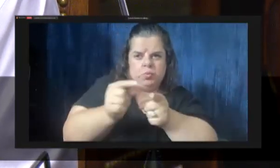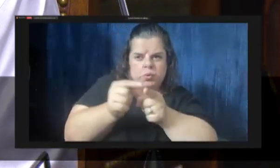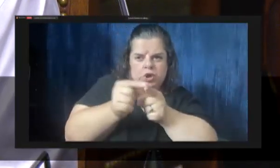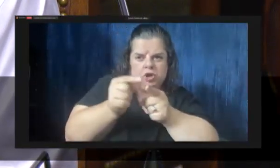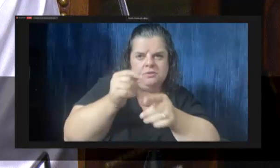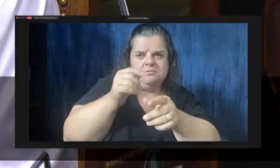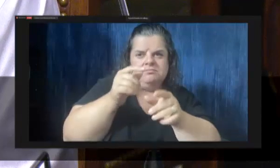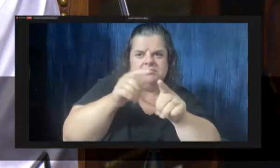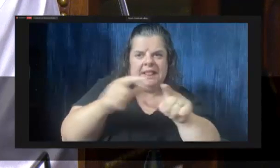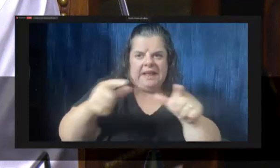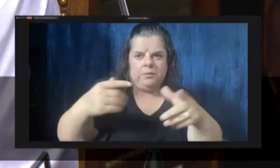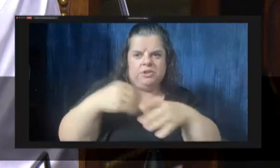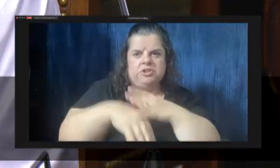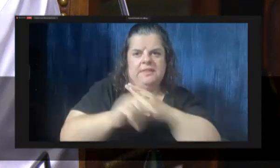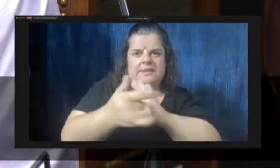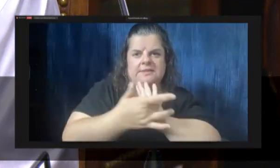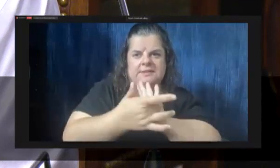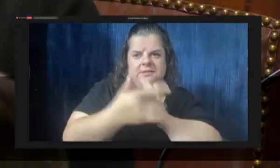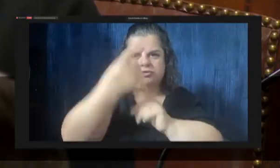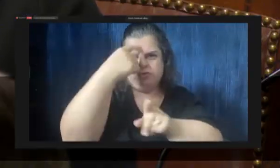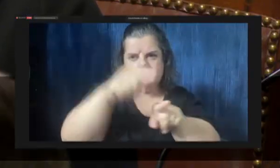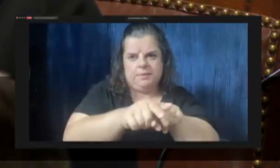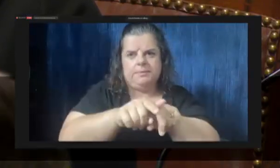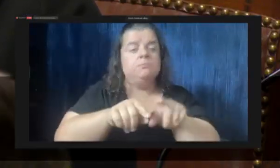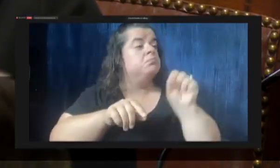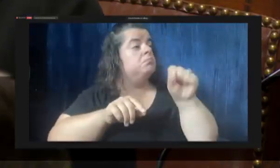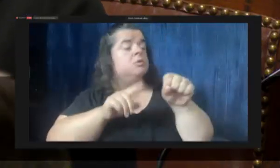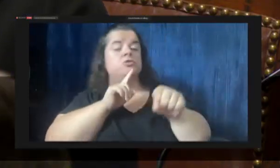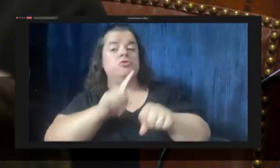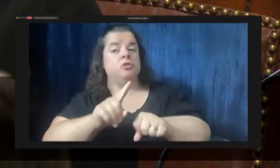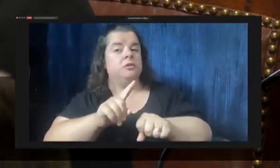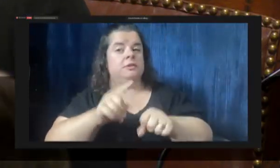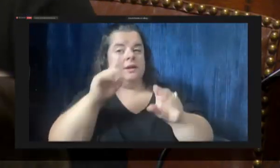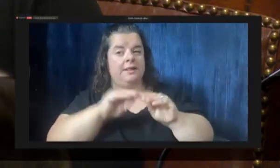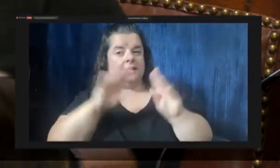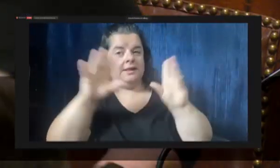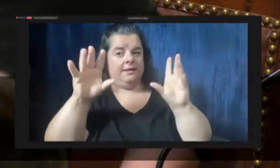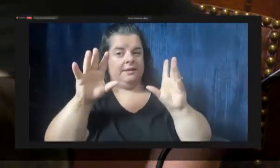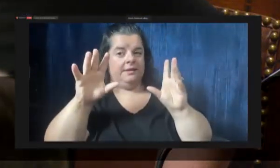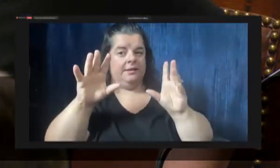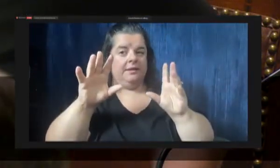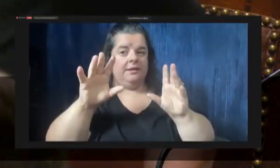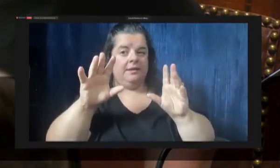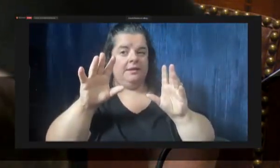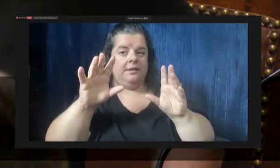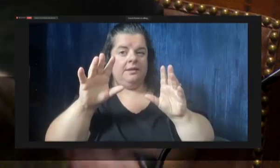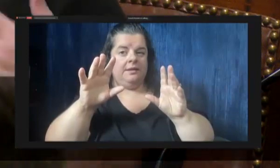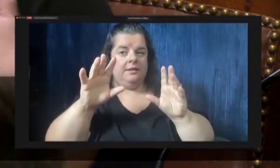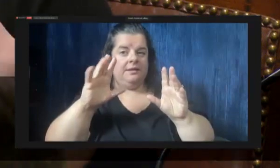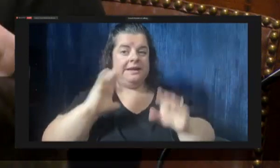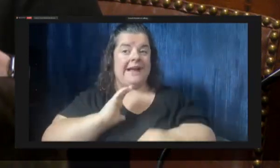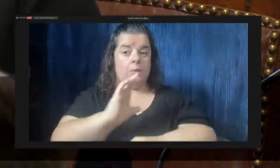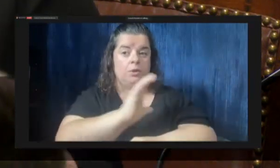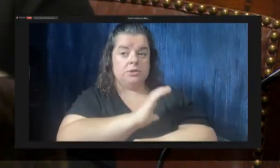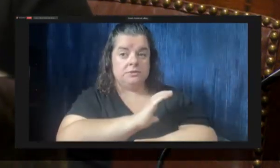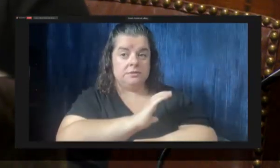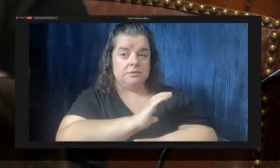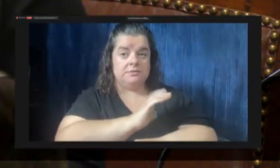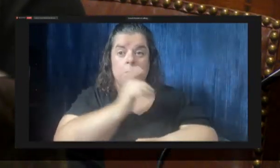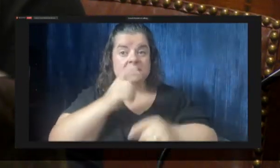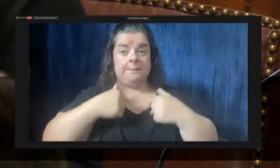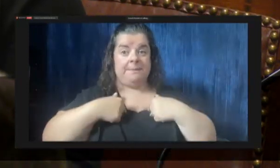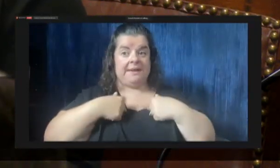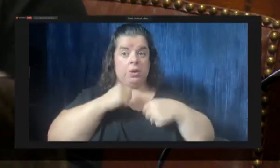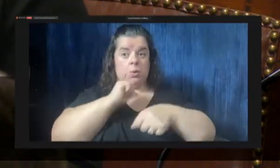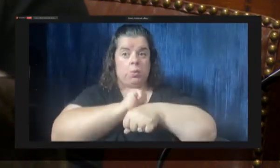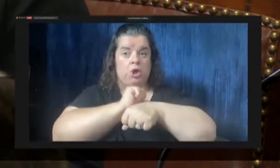technical agreements. Sure, and to be clear, it was a council, it wasn't me who worked on it with